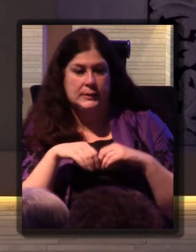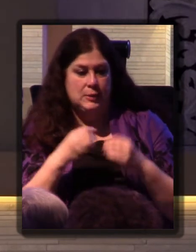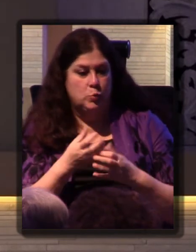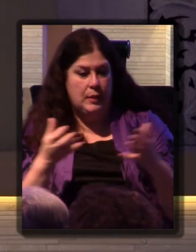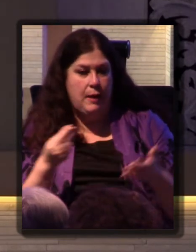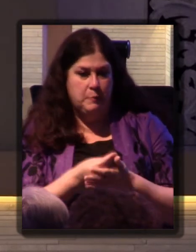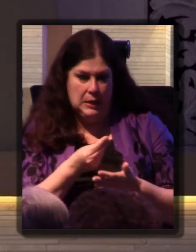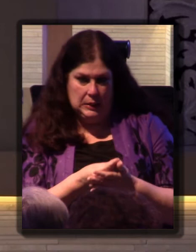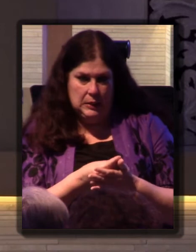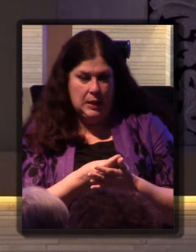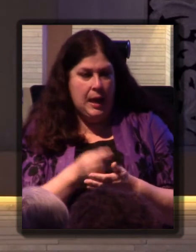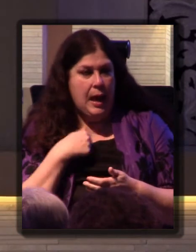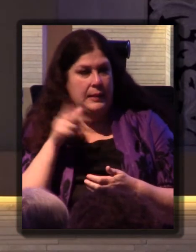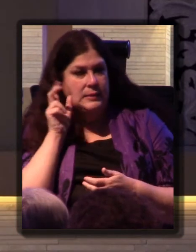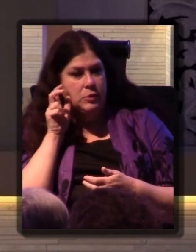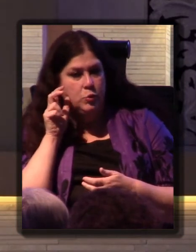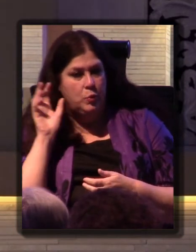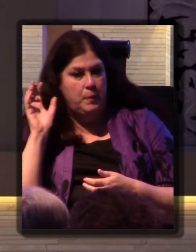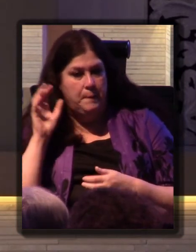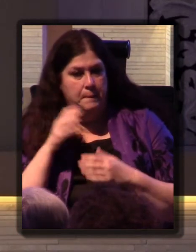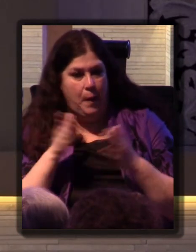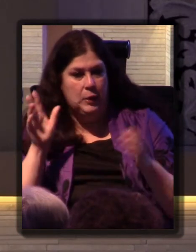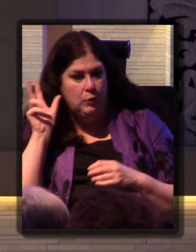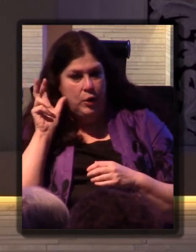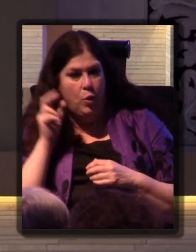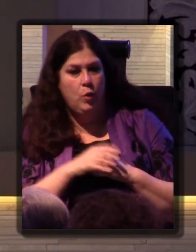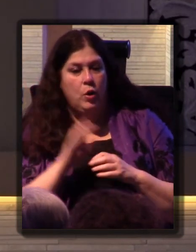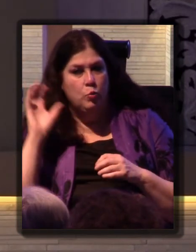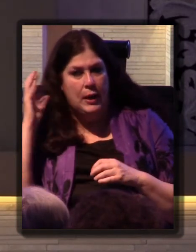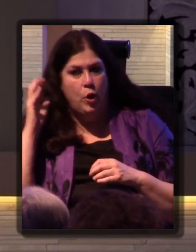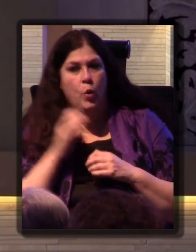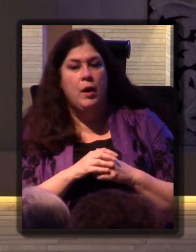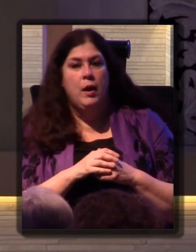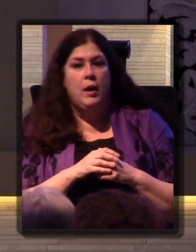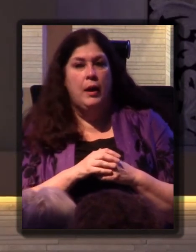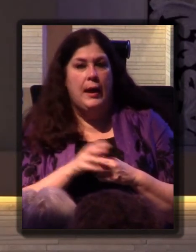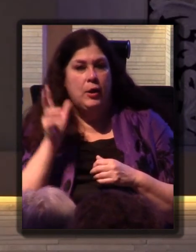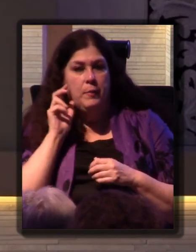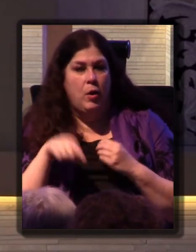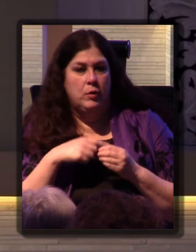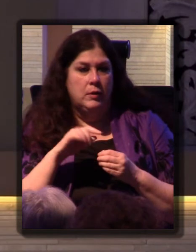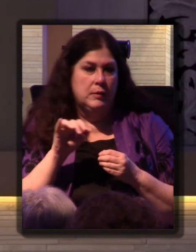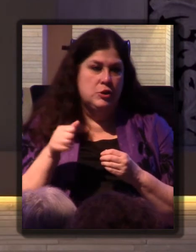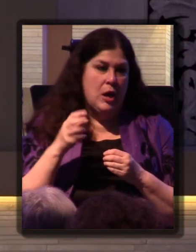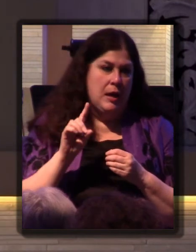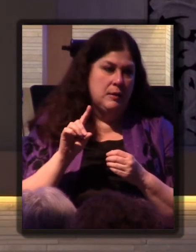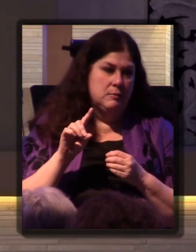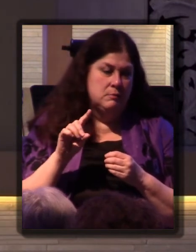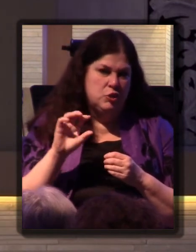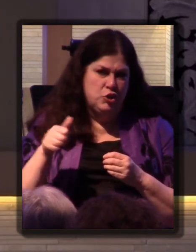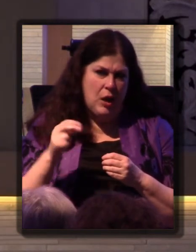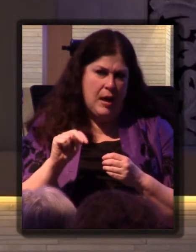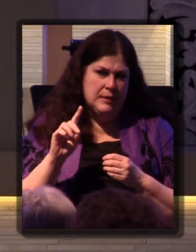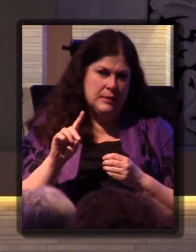private foundations with lots of money. And I listen to public radio, and so I hear a lot about the John D. and